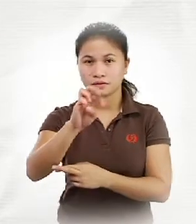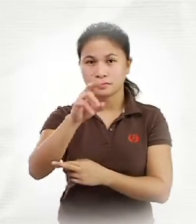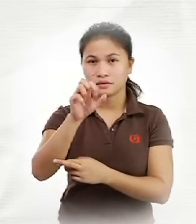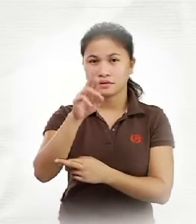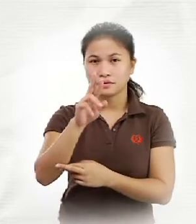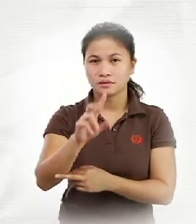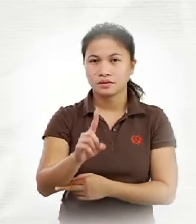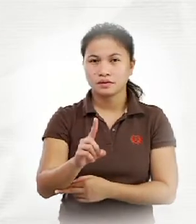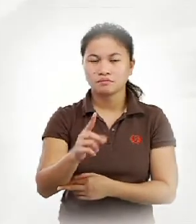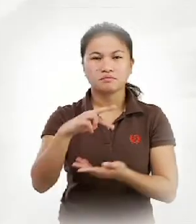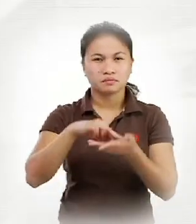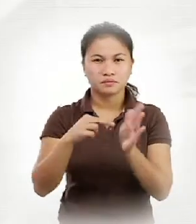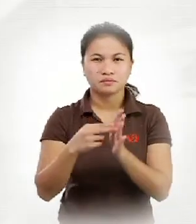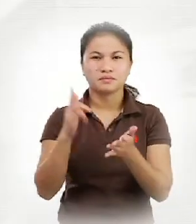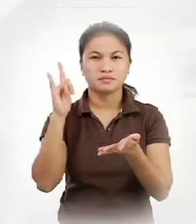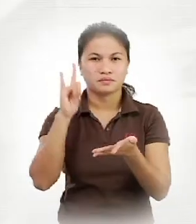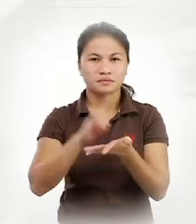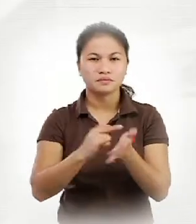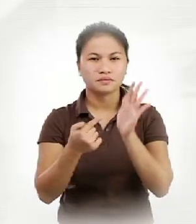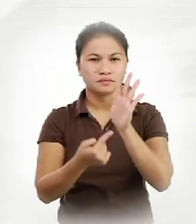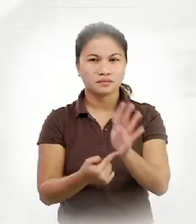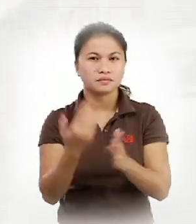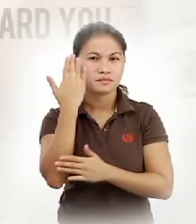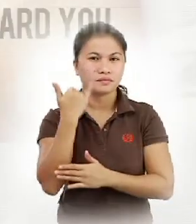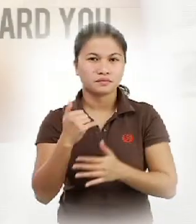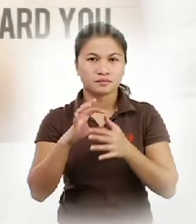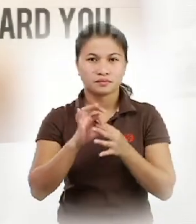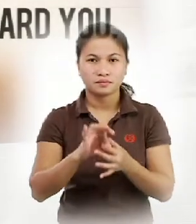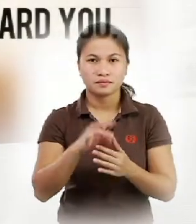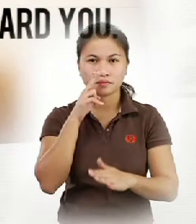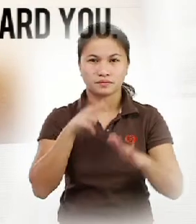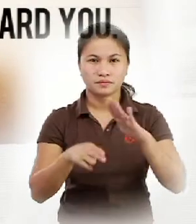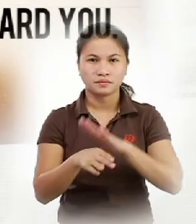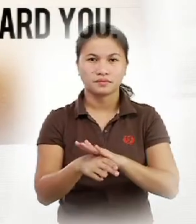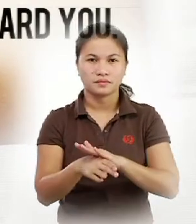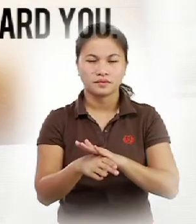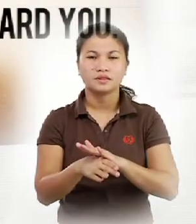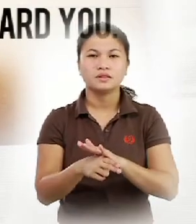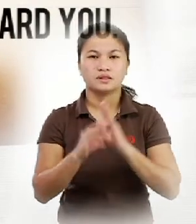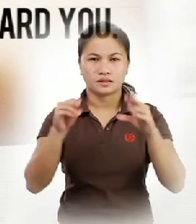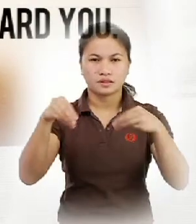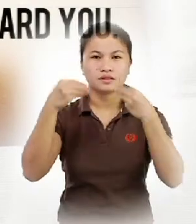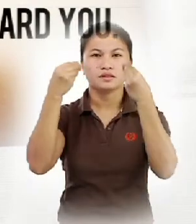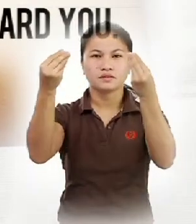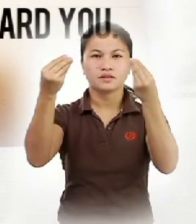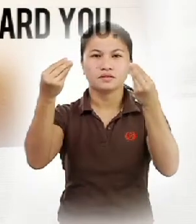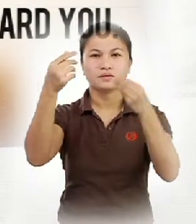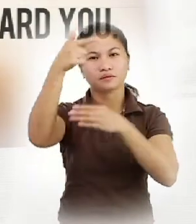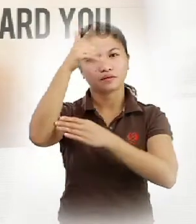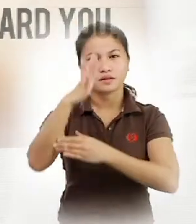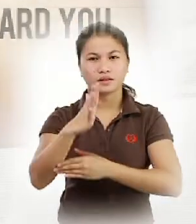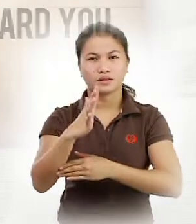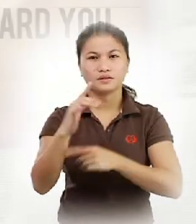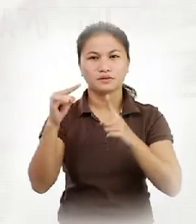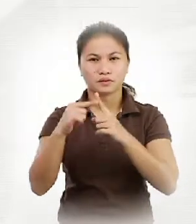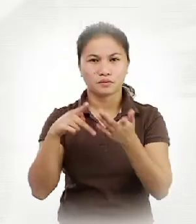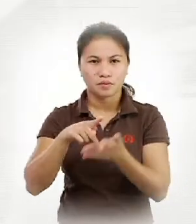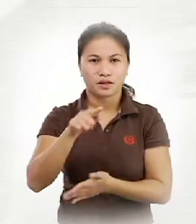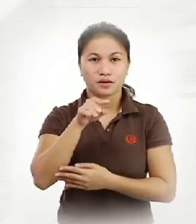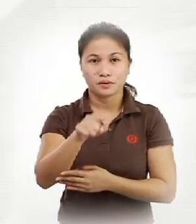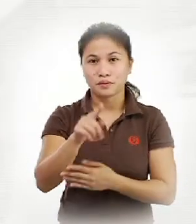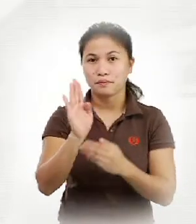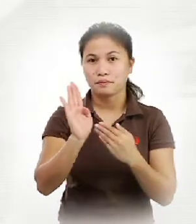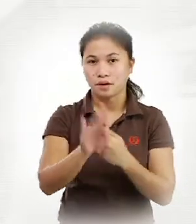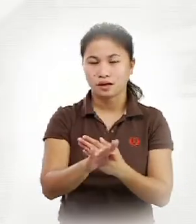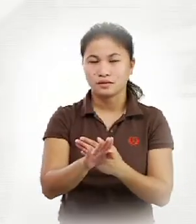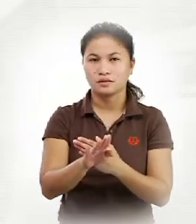lack of humility. And Jesus is saying, leave it up to God to reward you. So, leave